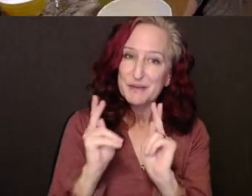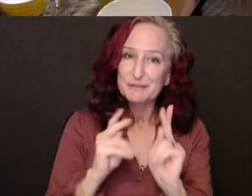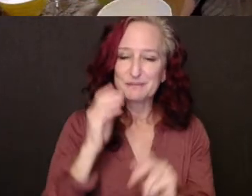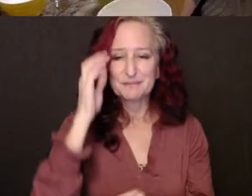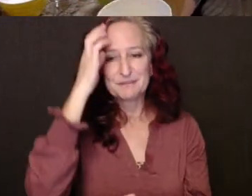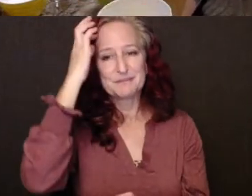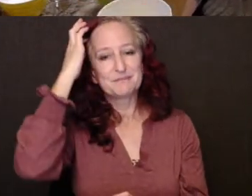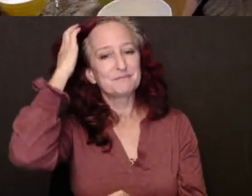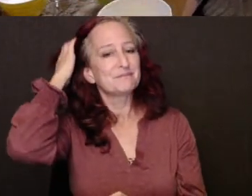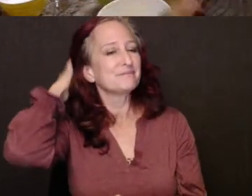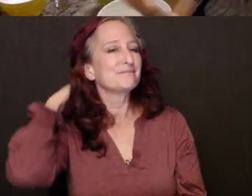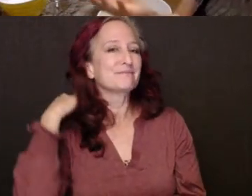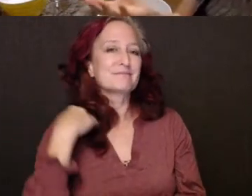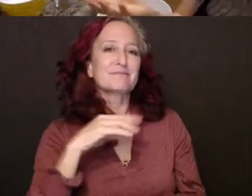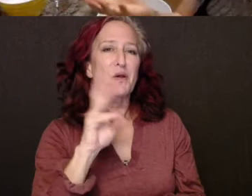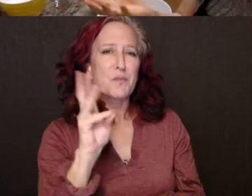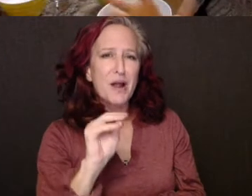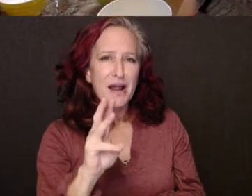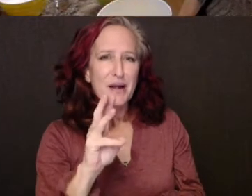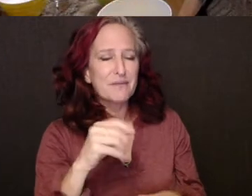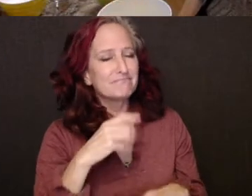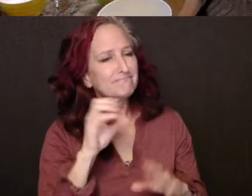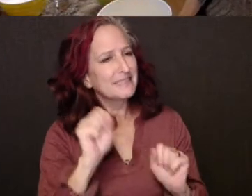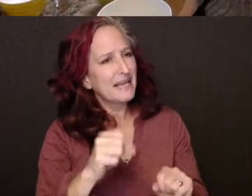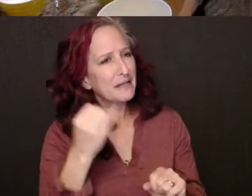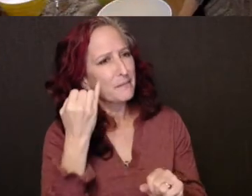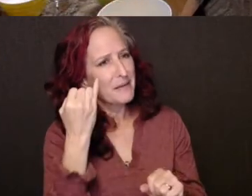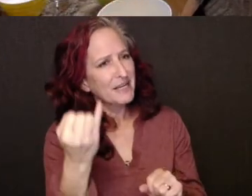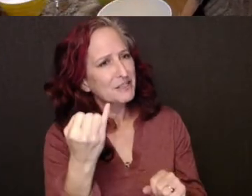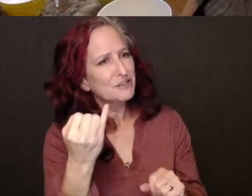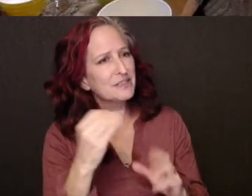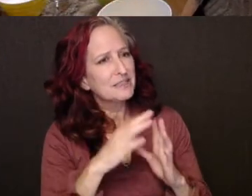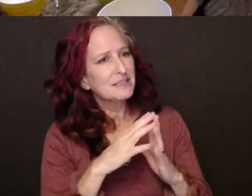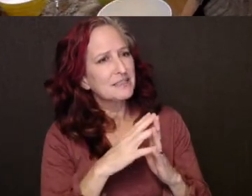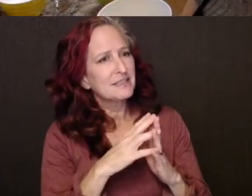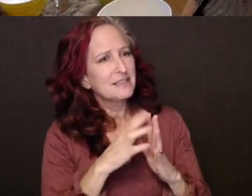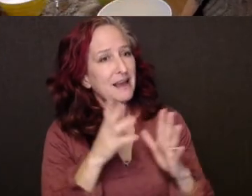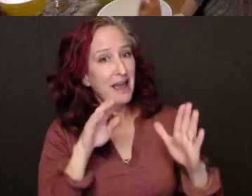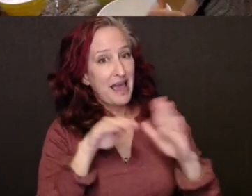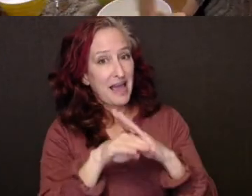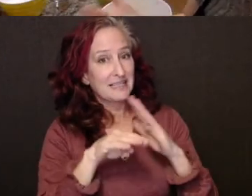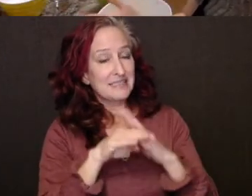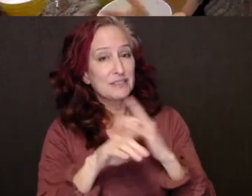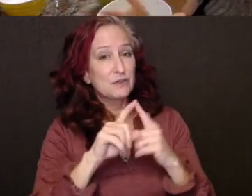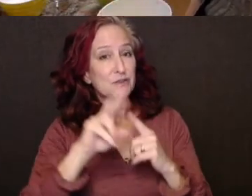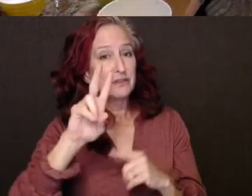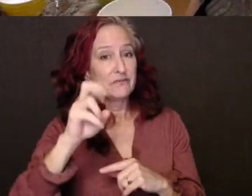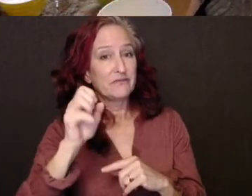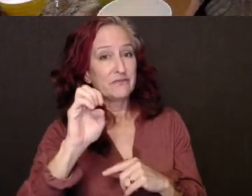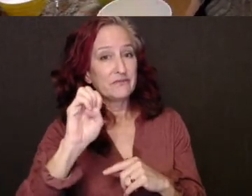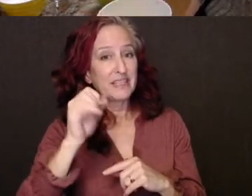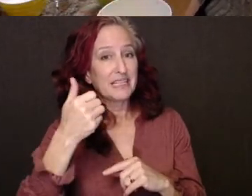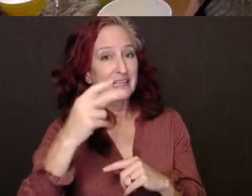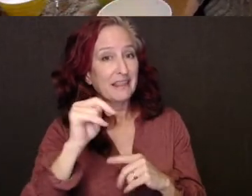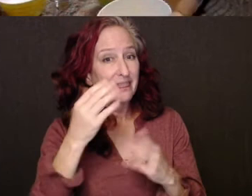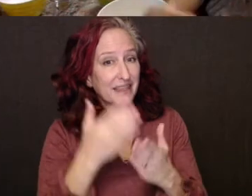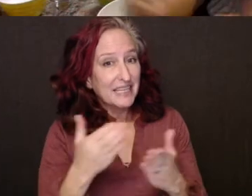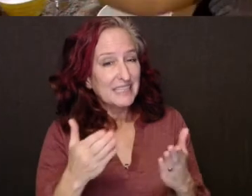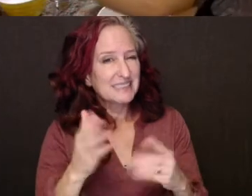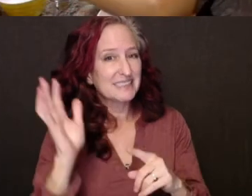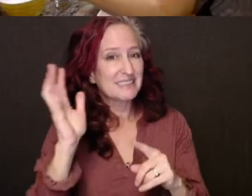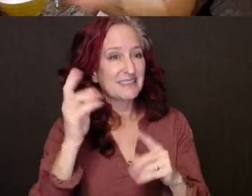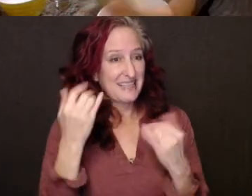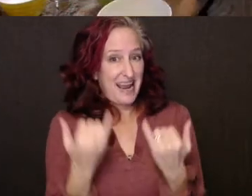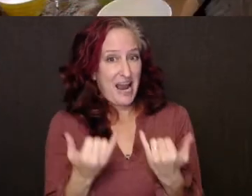own at home and sharing with my coworkers, and they were enjoying them. So I thought, okay, I can maybe do this,